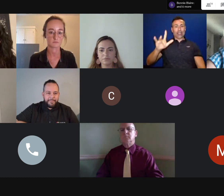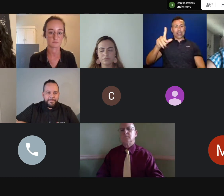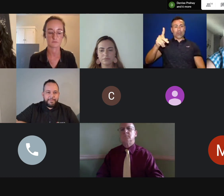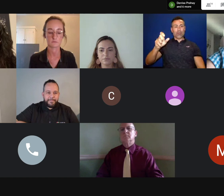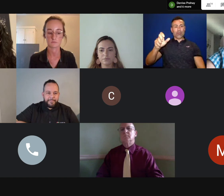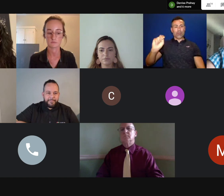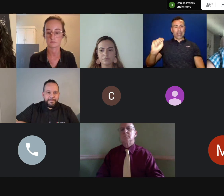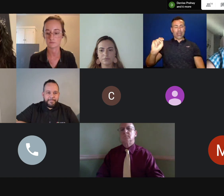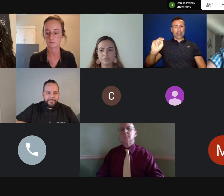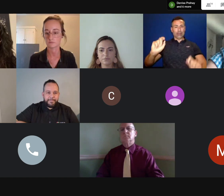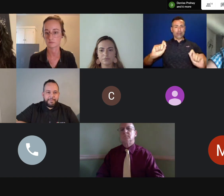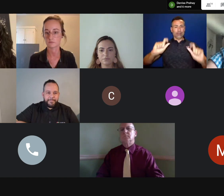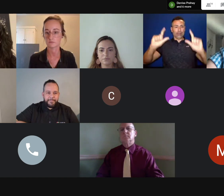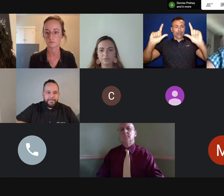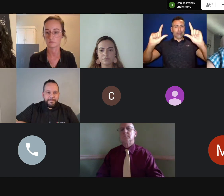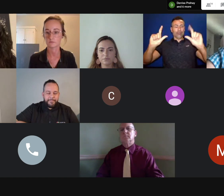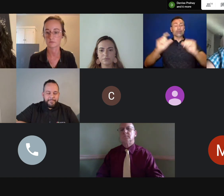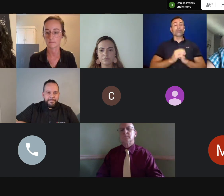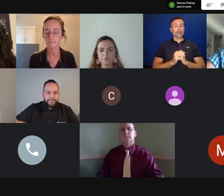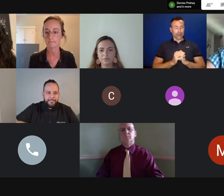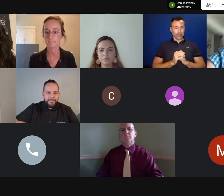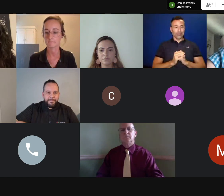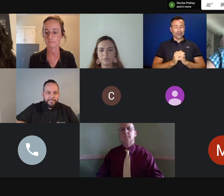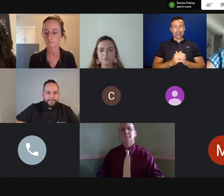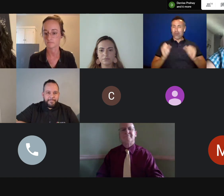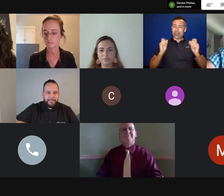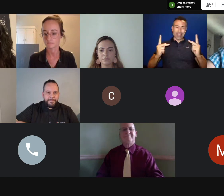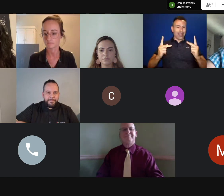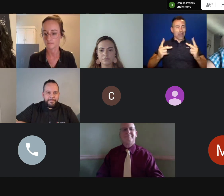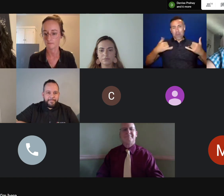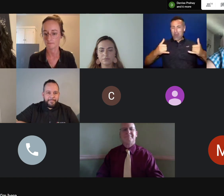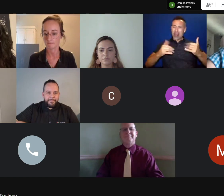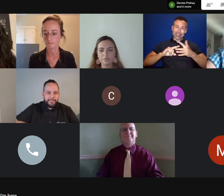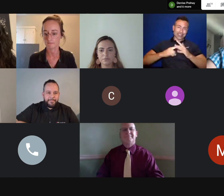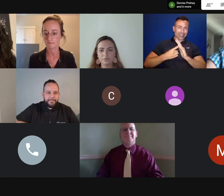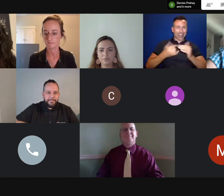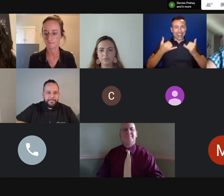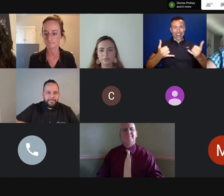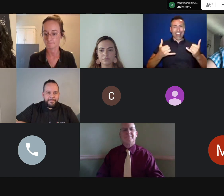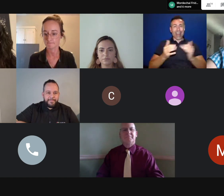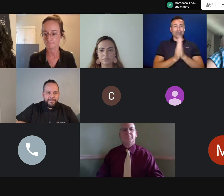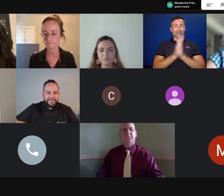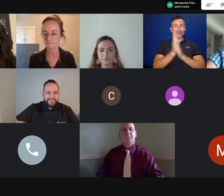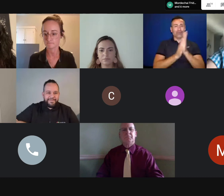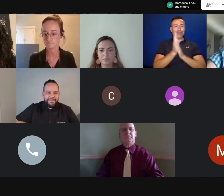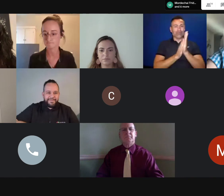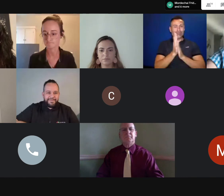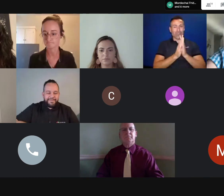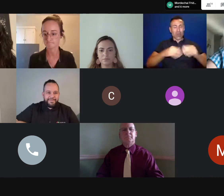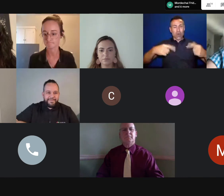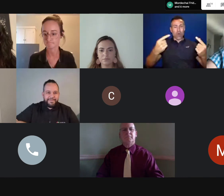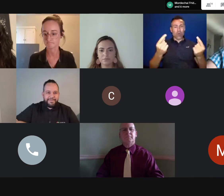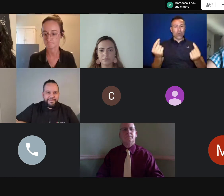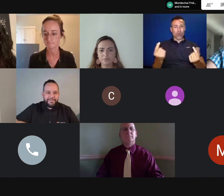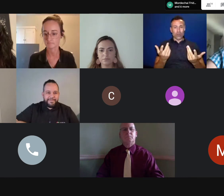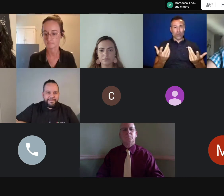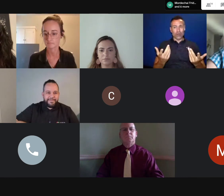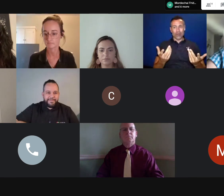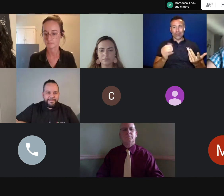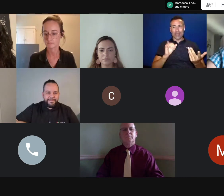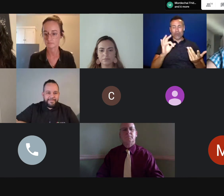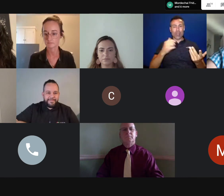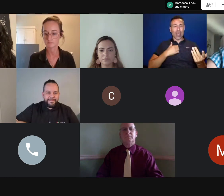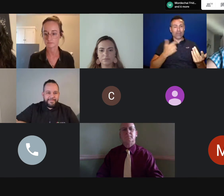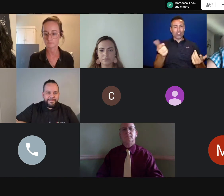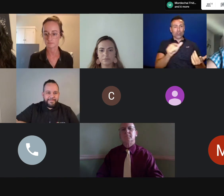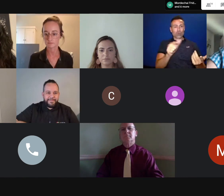right, so let's get this party started. So that's basically going to be the protocol whenever we have to like switch between